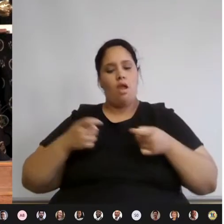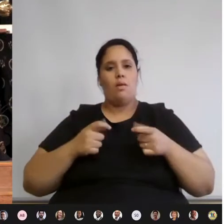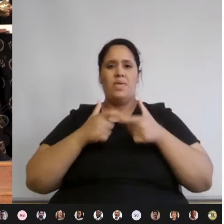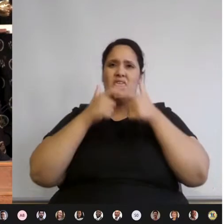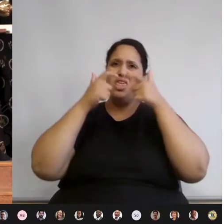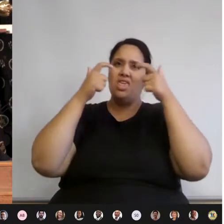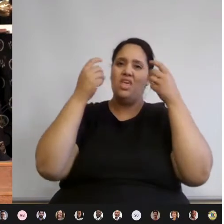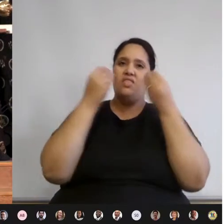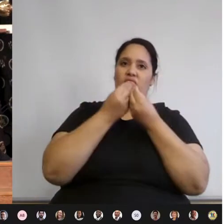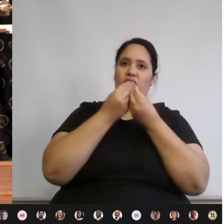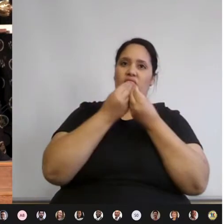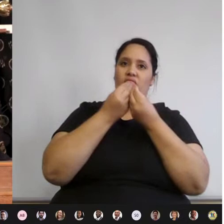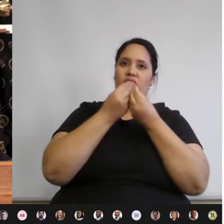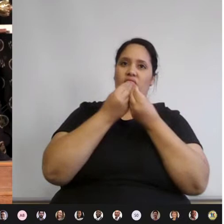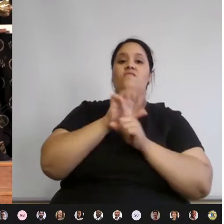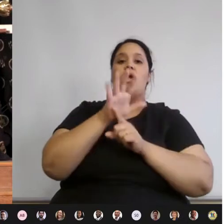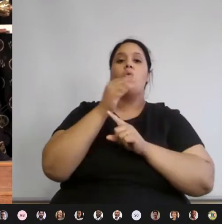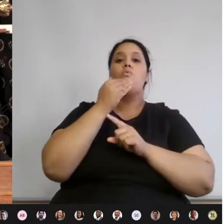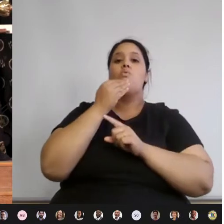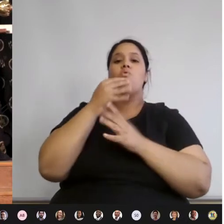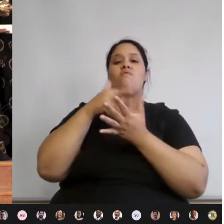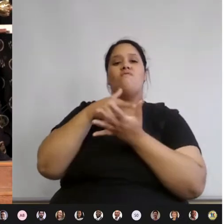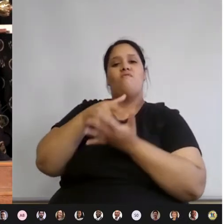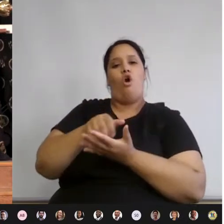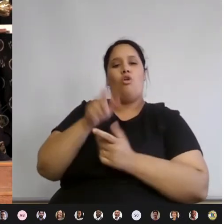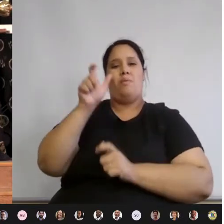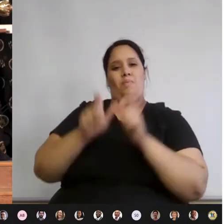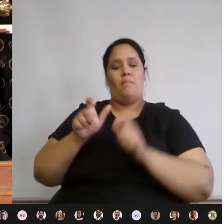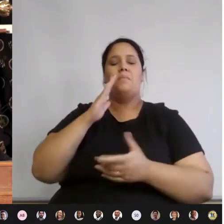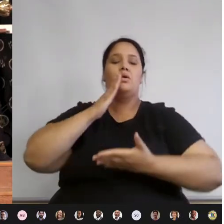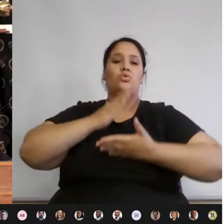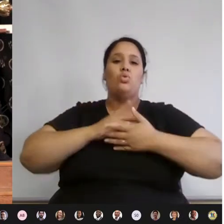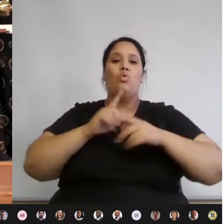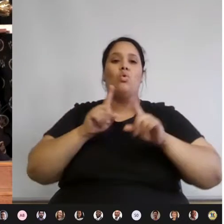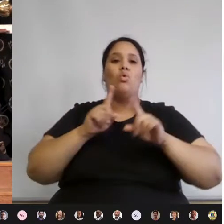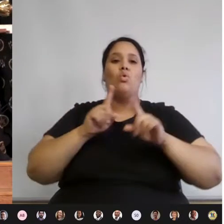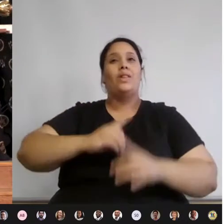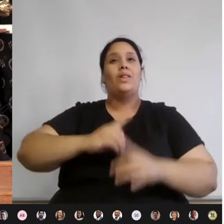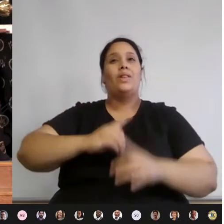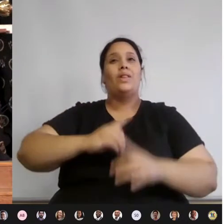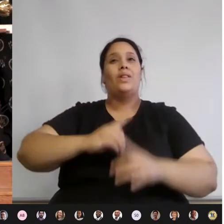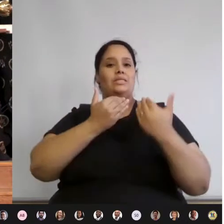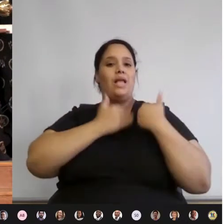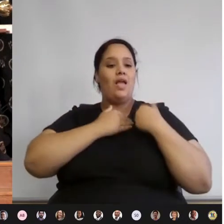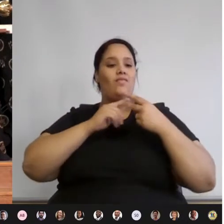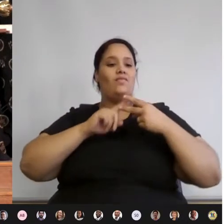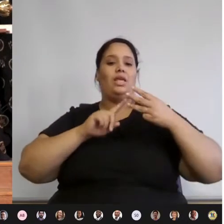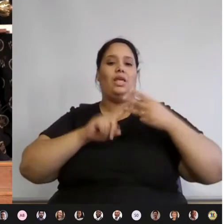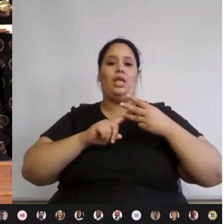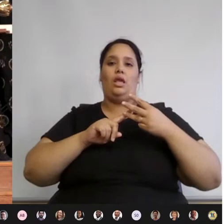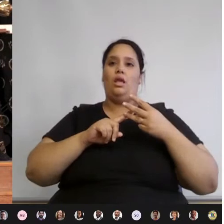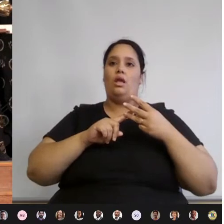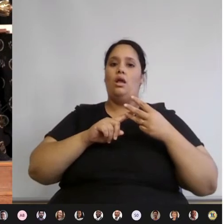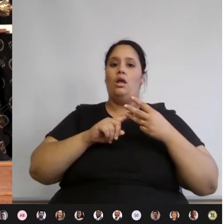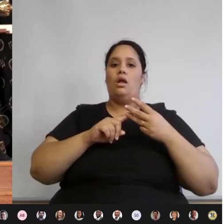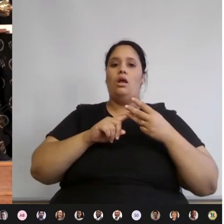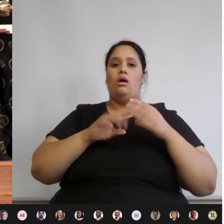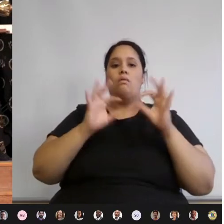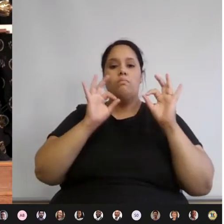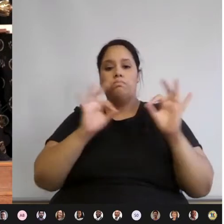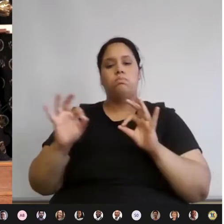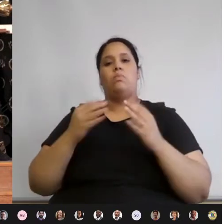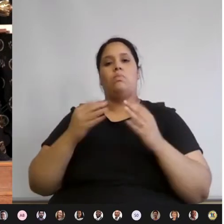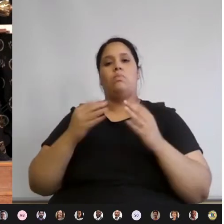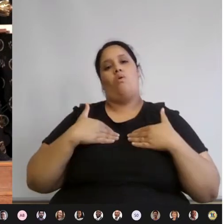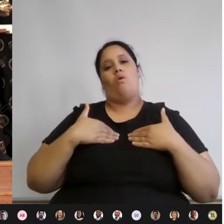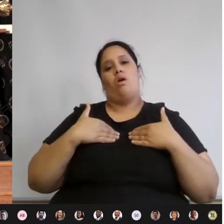vulnerable, that we make sure that we have dignity and safety and a safety net in well-being of our citizens.